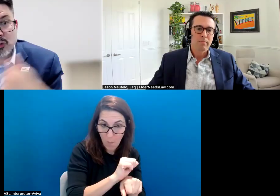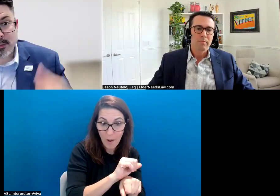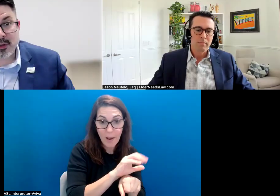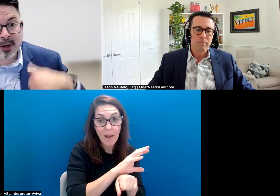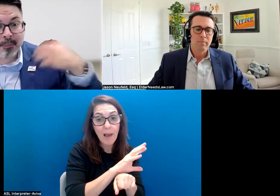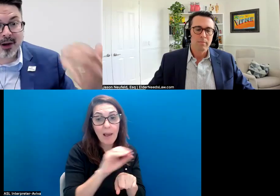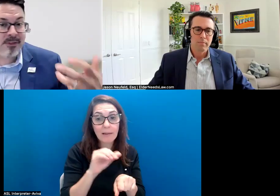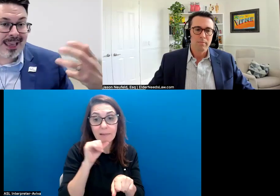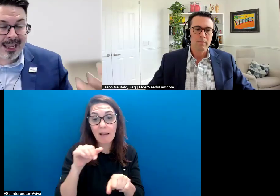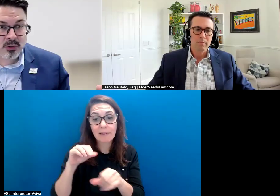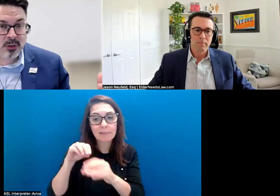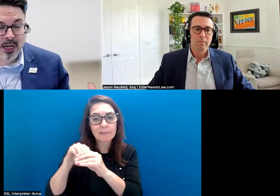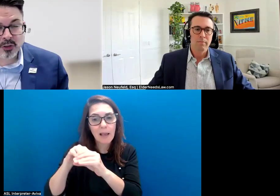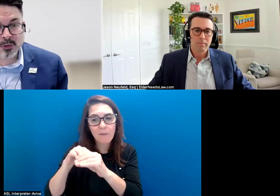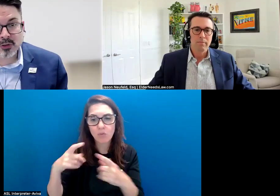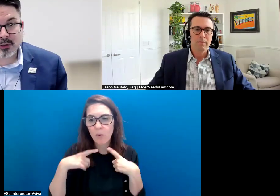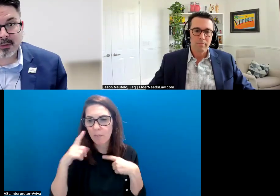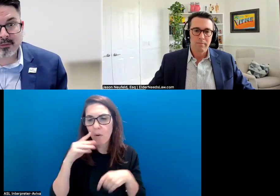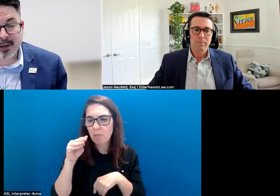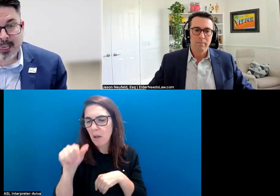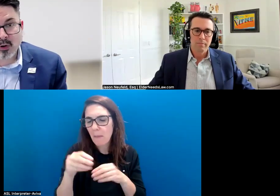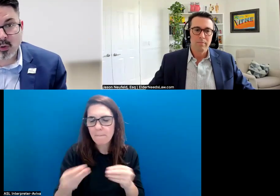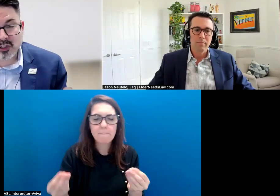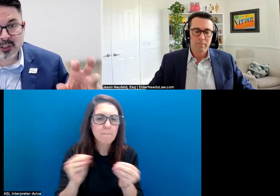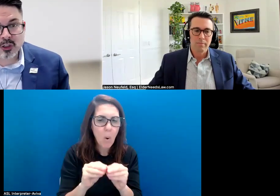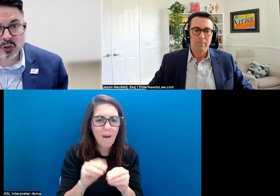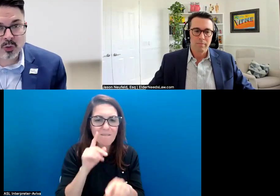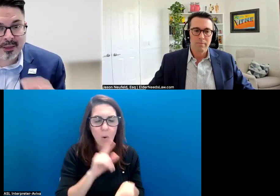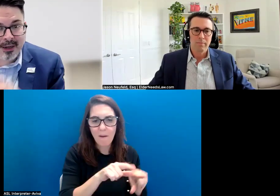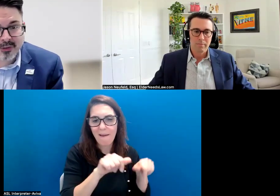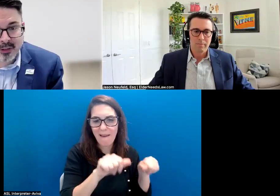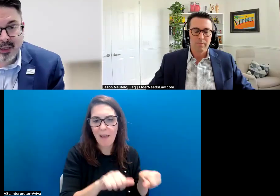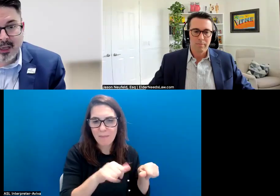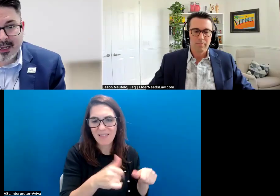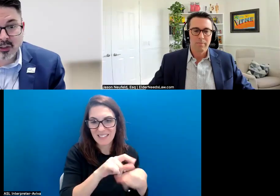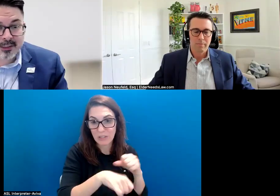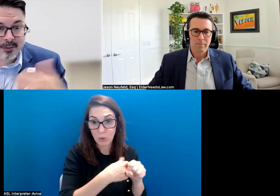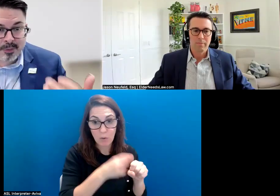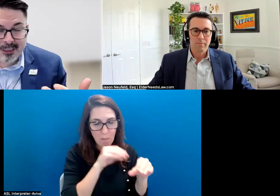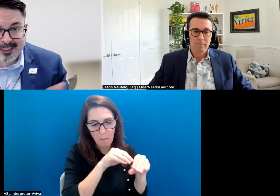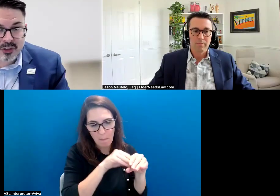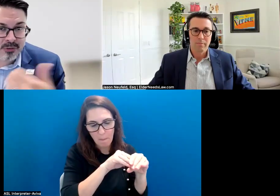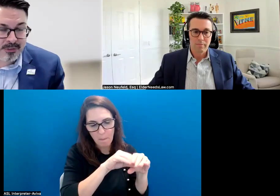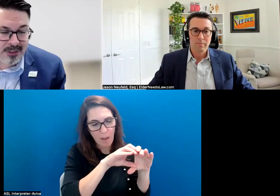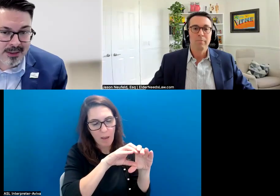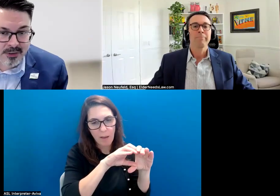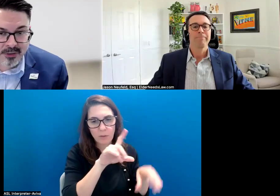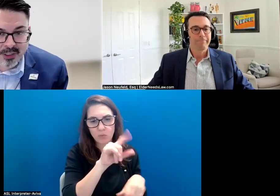to contribute above the annual contribution limit for able, which this year is 20,000. It actually lets them put an